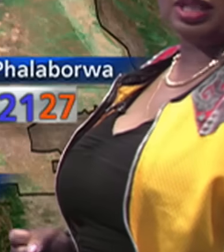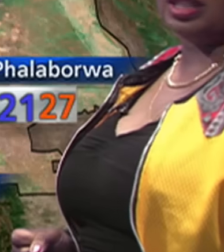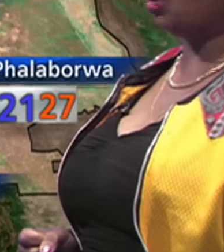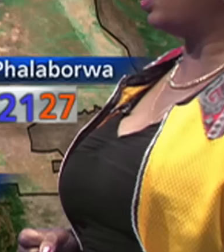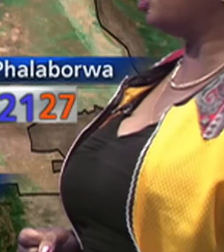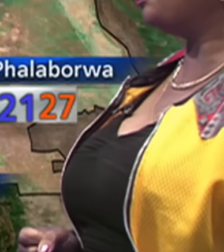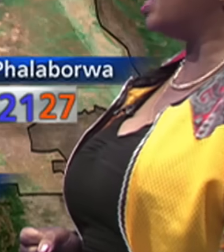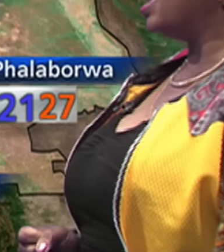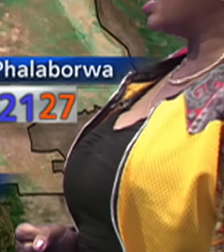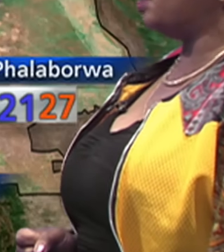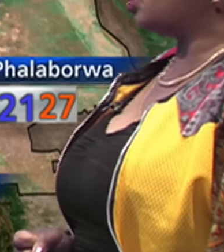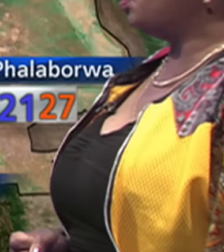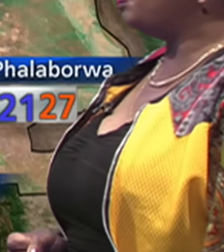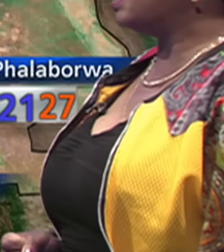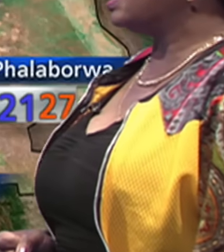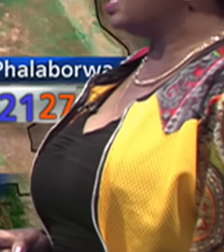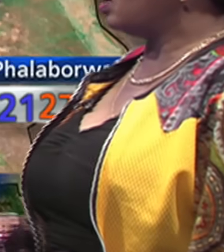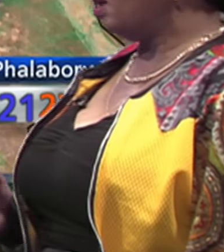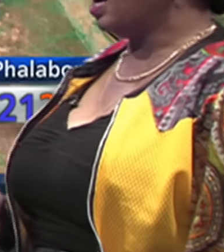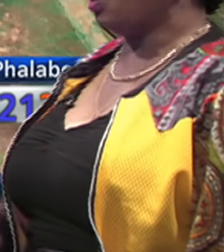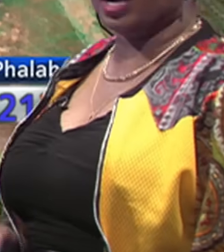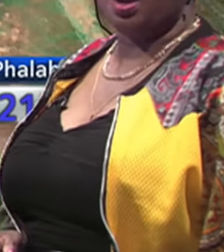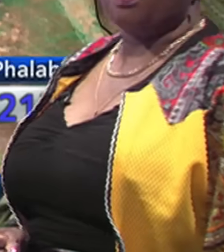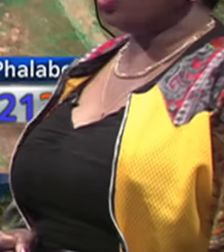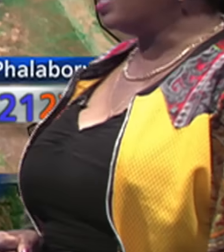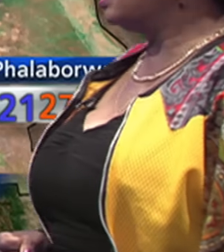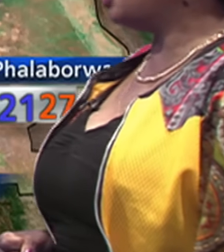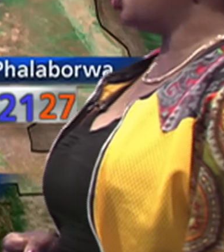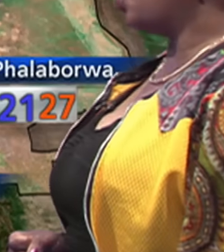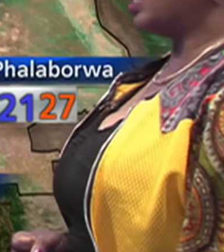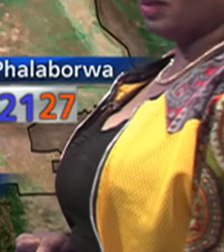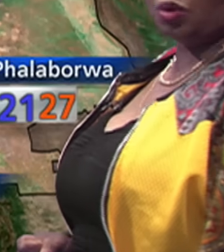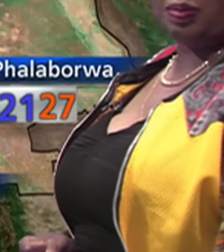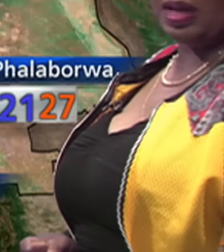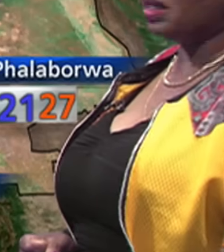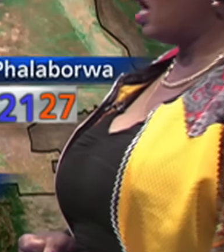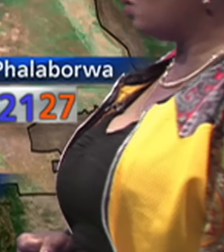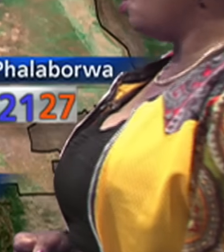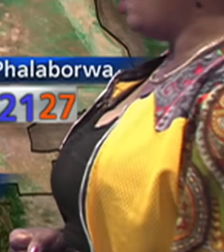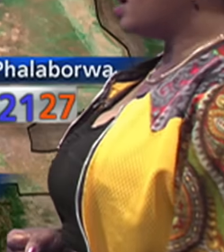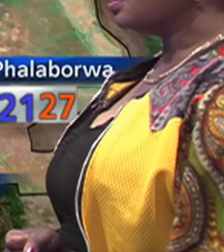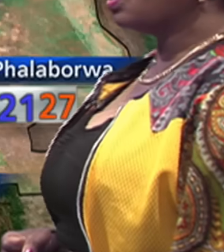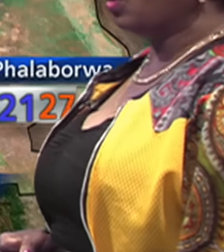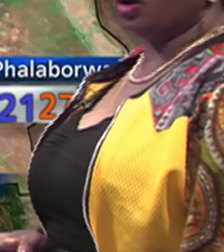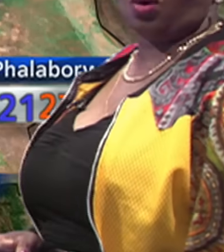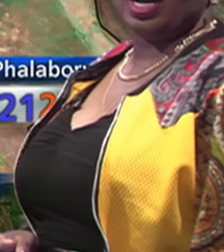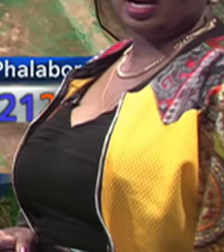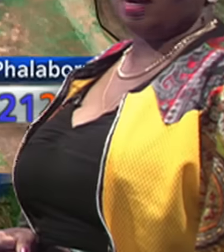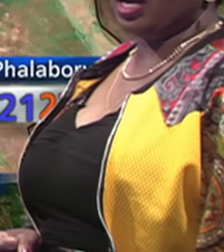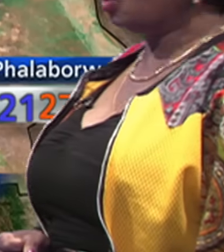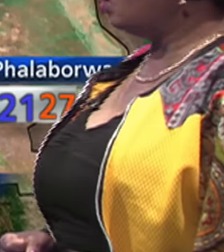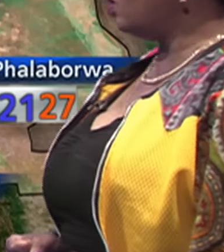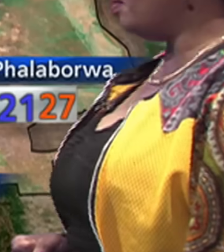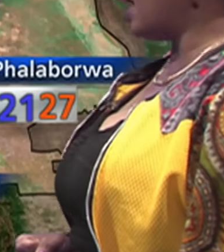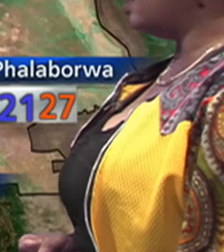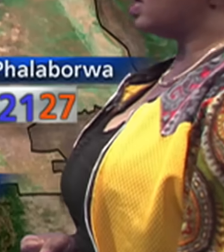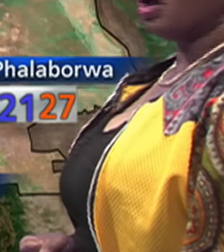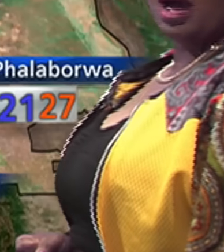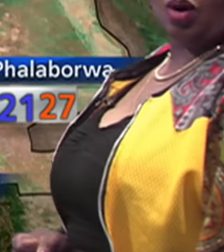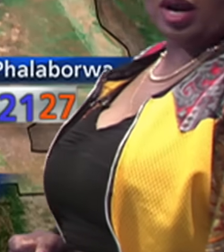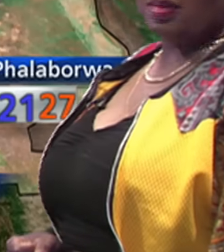di tlabe ntši di le gona dipula ka tše 29 go lebelela gona Polokwane le Seshego ka tše 23 gona ga Sekhukhune le gona re lebelela jwale wena